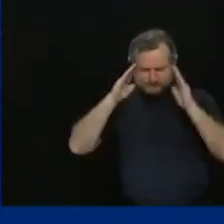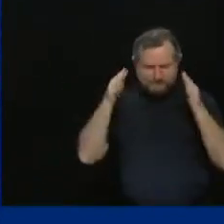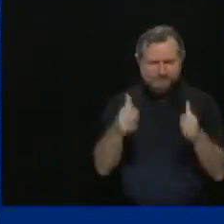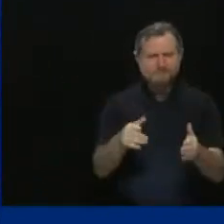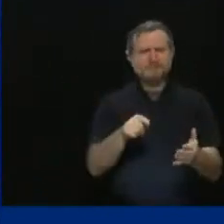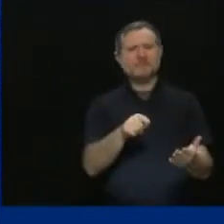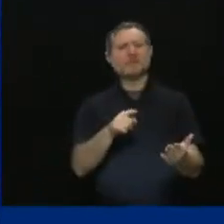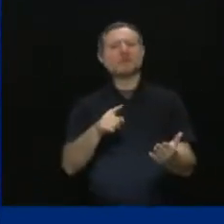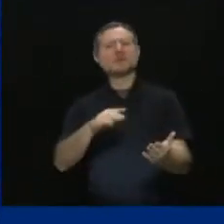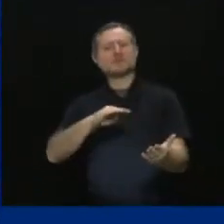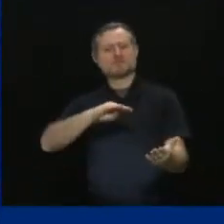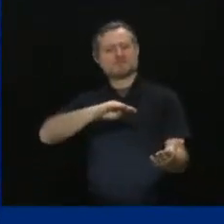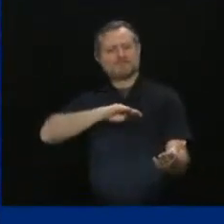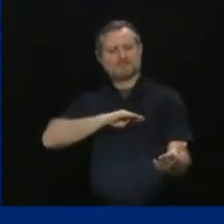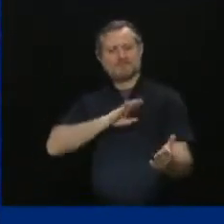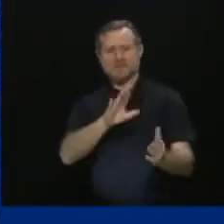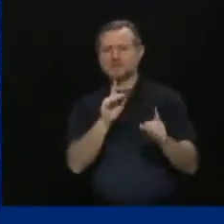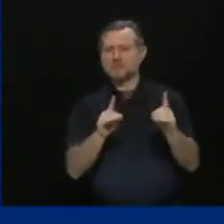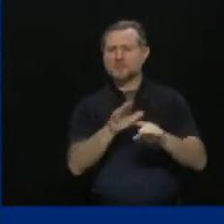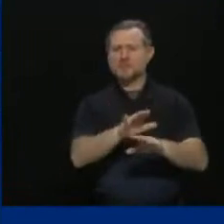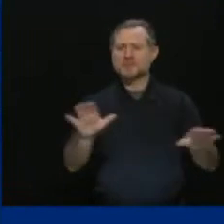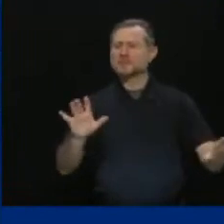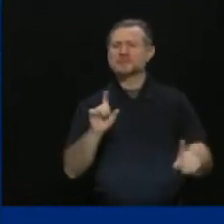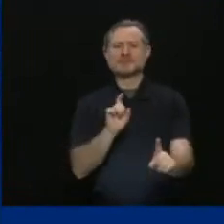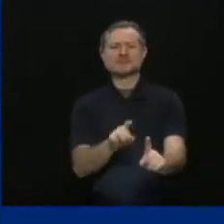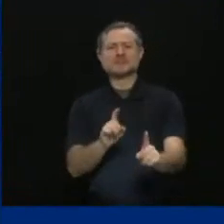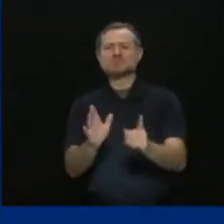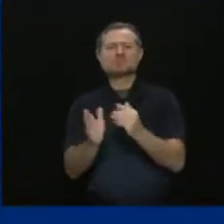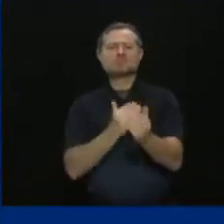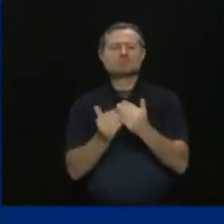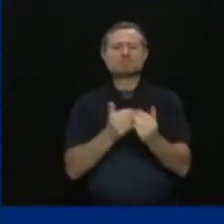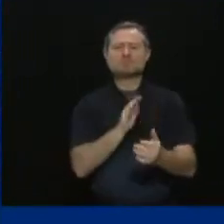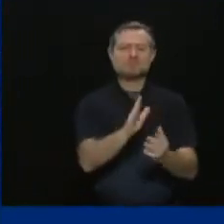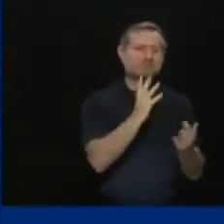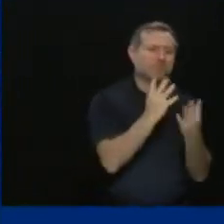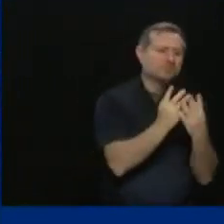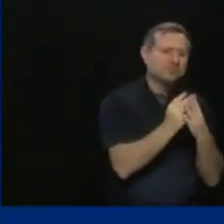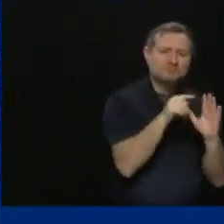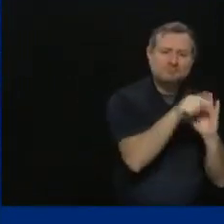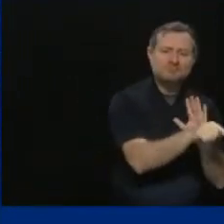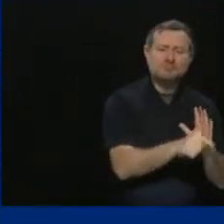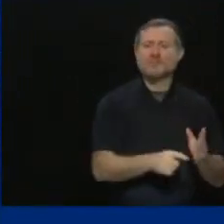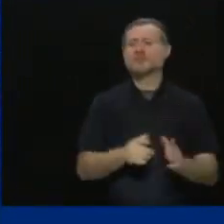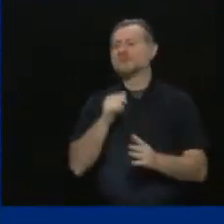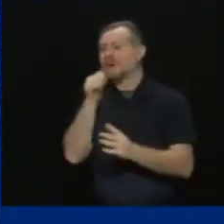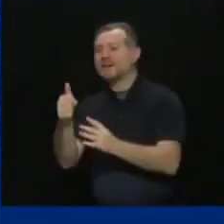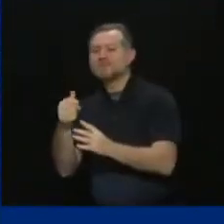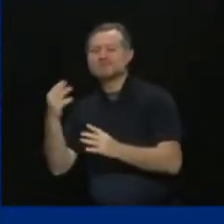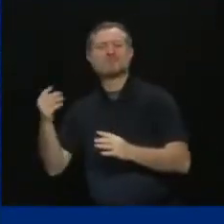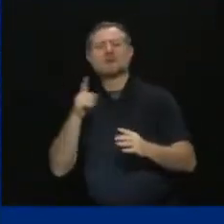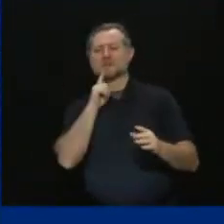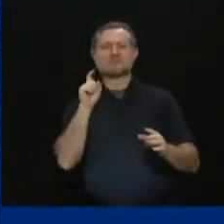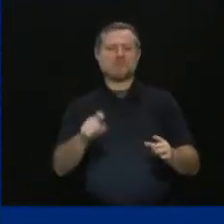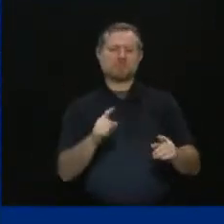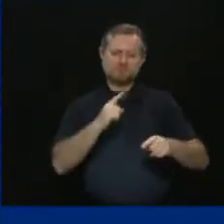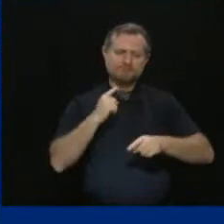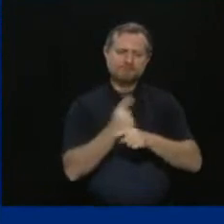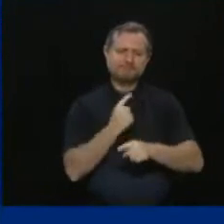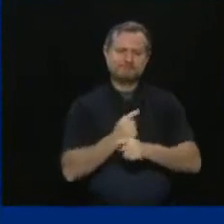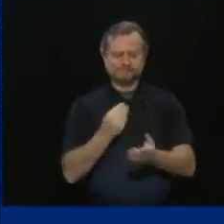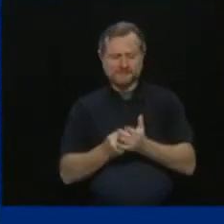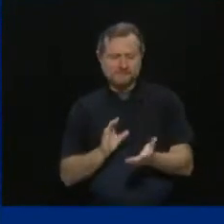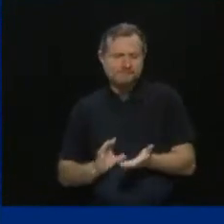they are, even if they are in prison or jail. And we must adequately fund